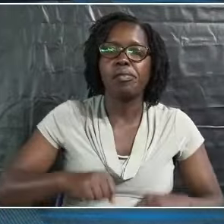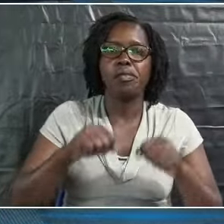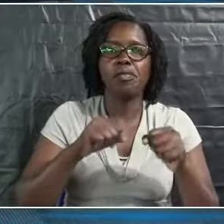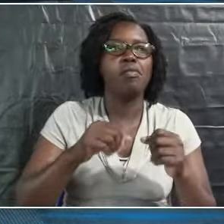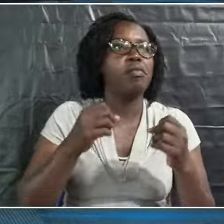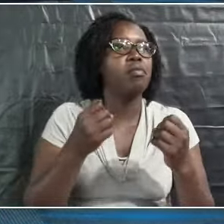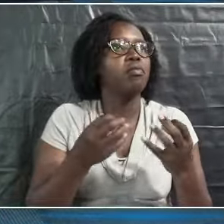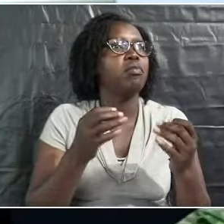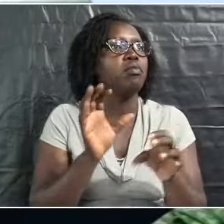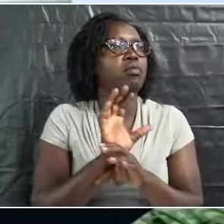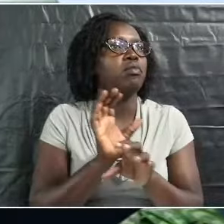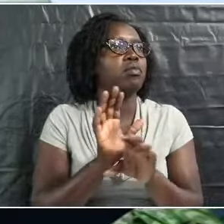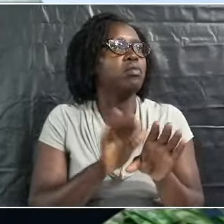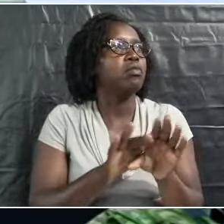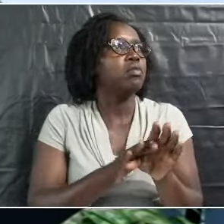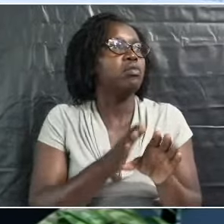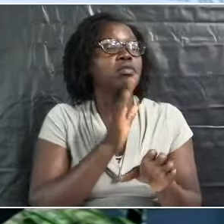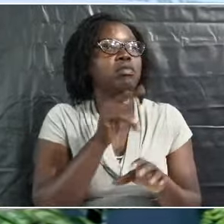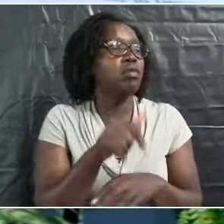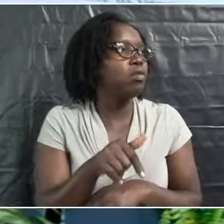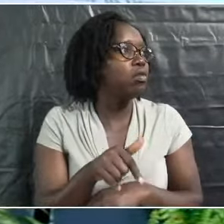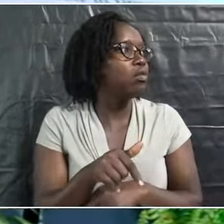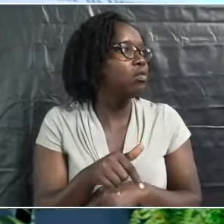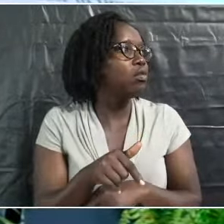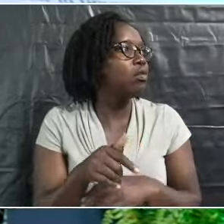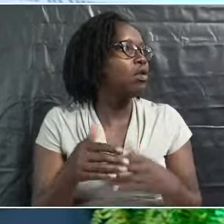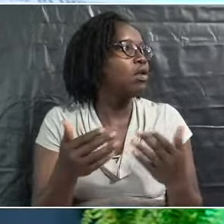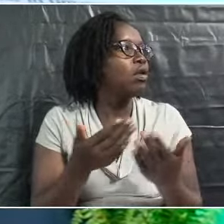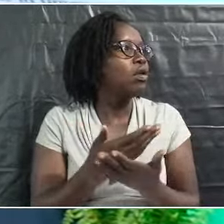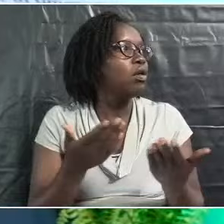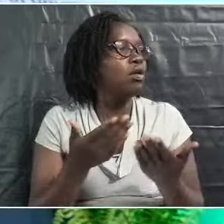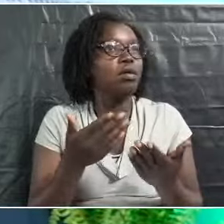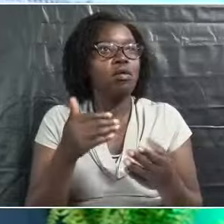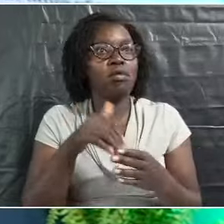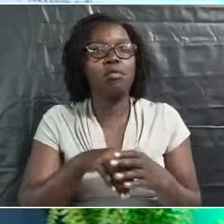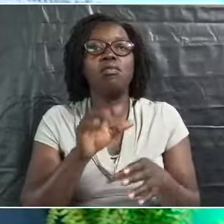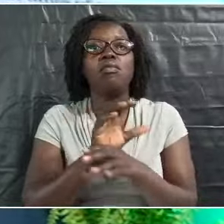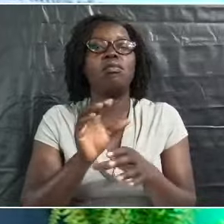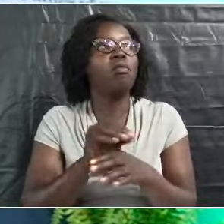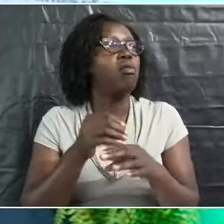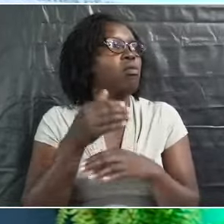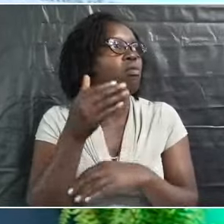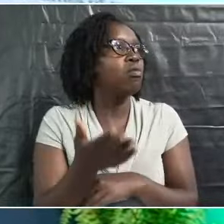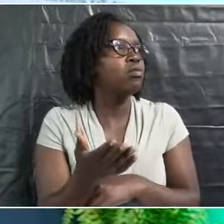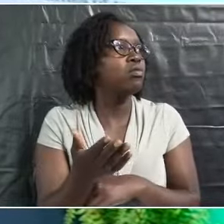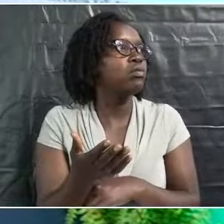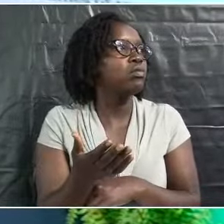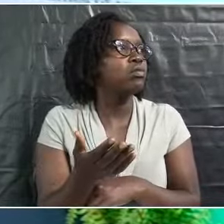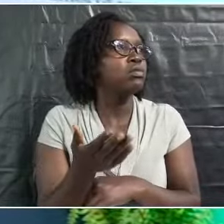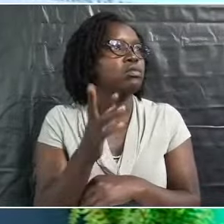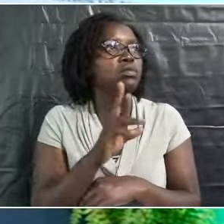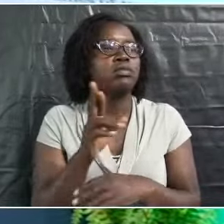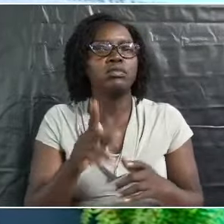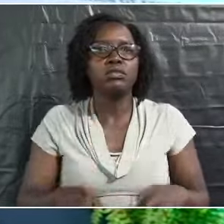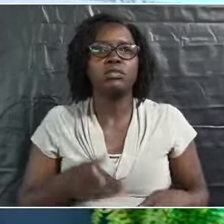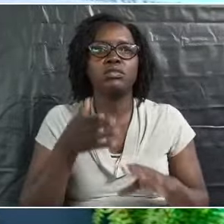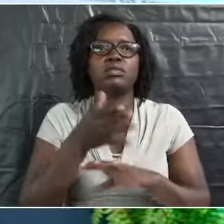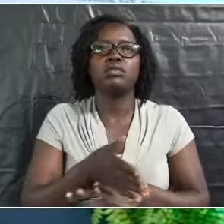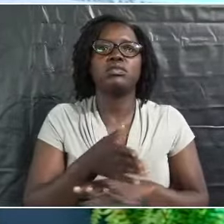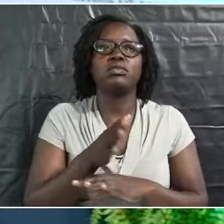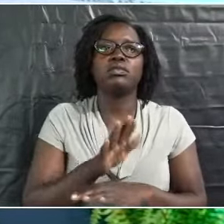Many church members, as I speak today, whether it be in this audience or out there, are living